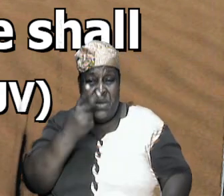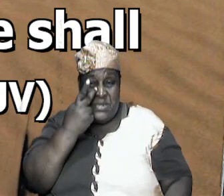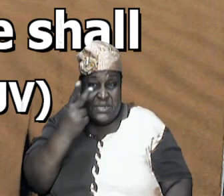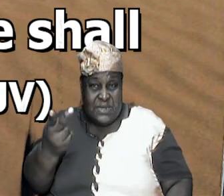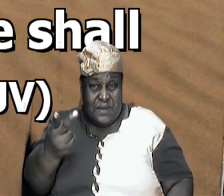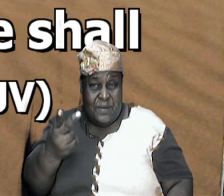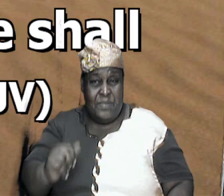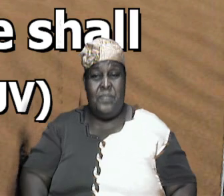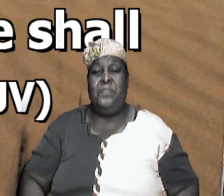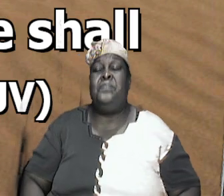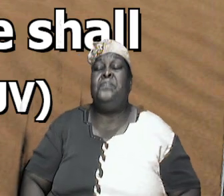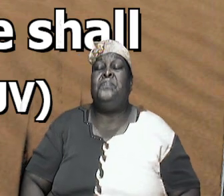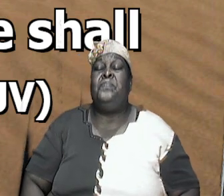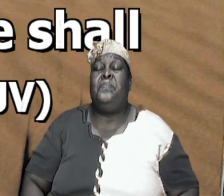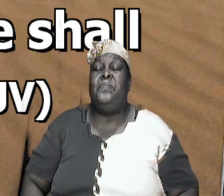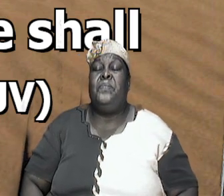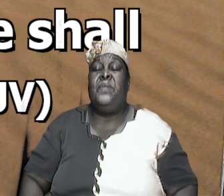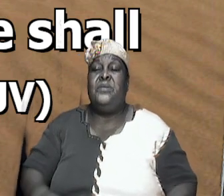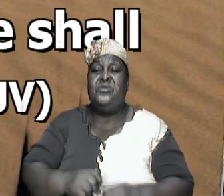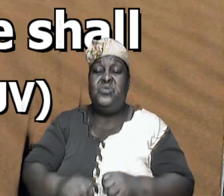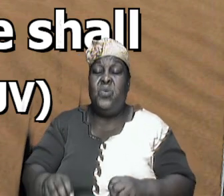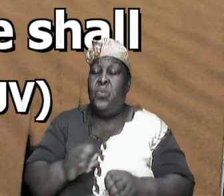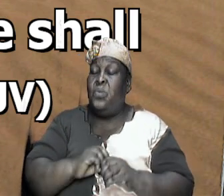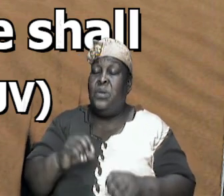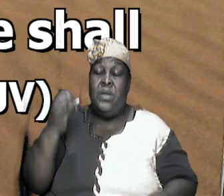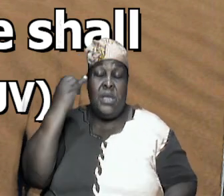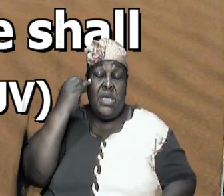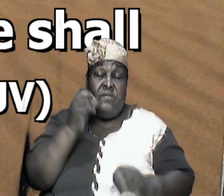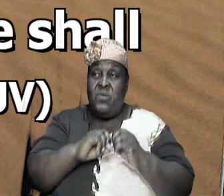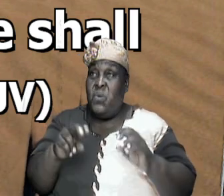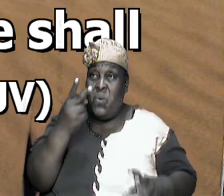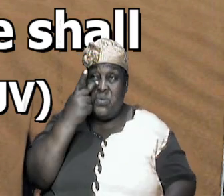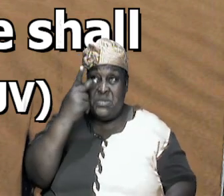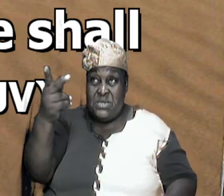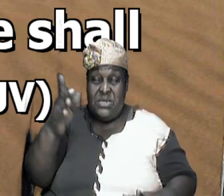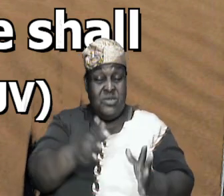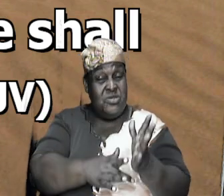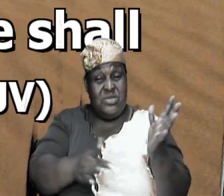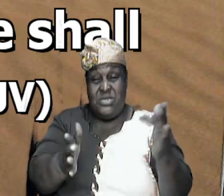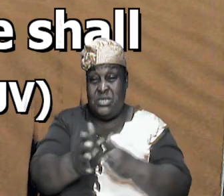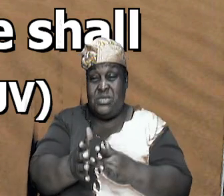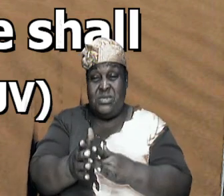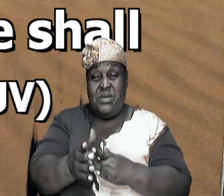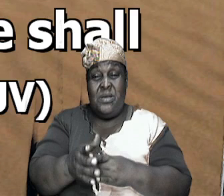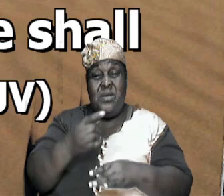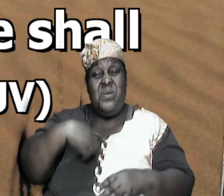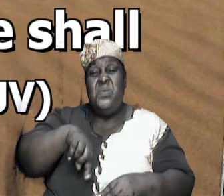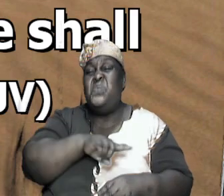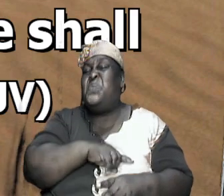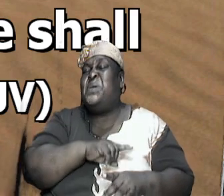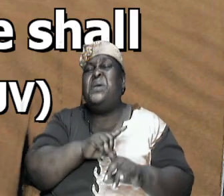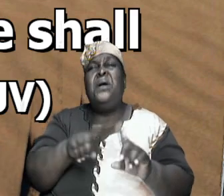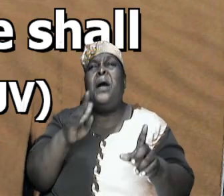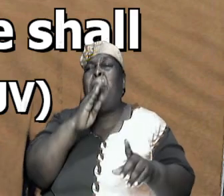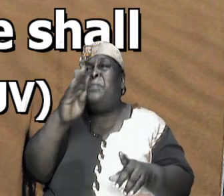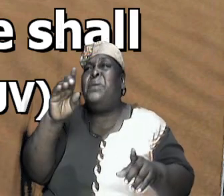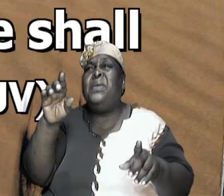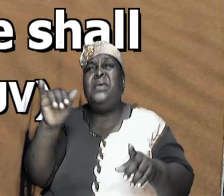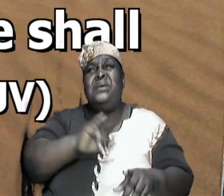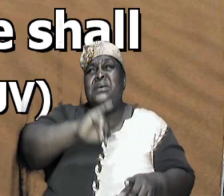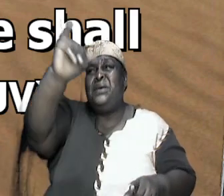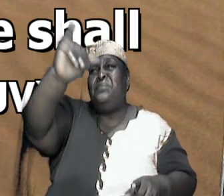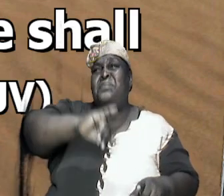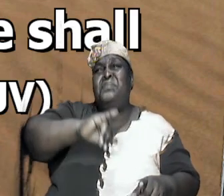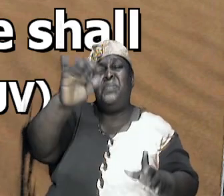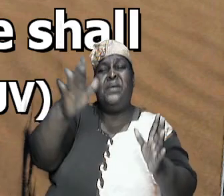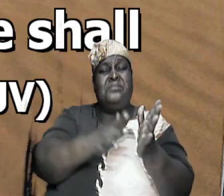Right? And so if we don't see him, we can't be like him. If we